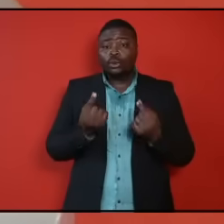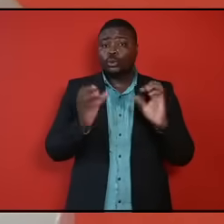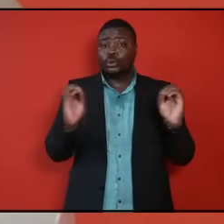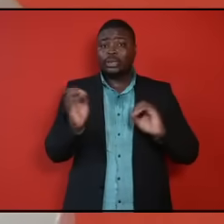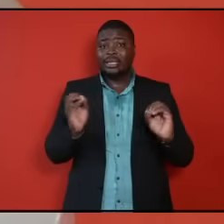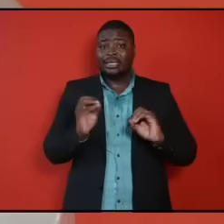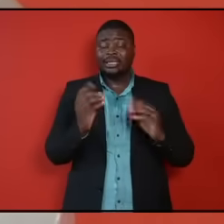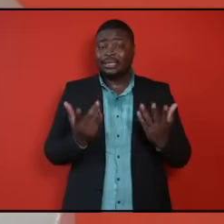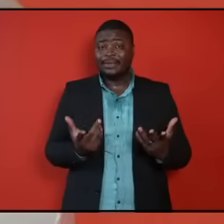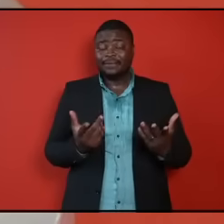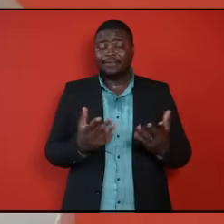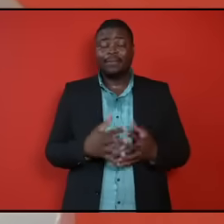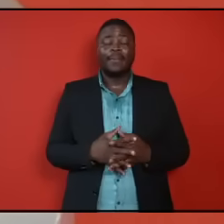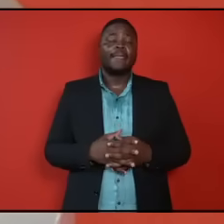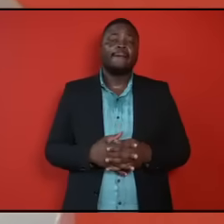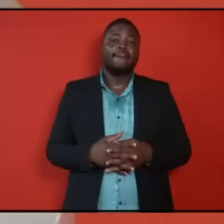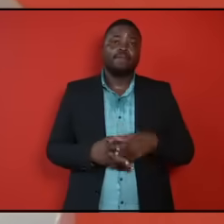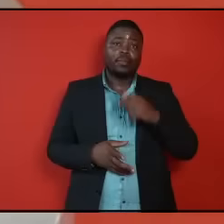So, the